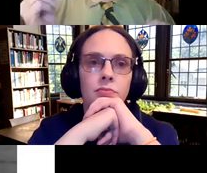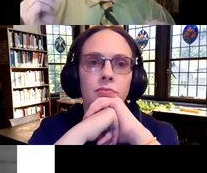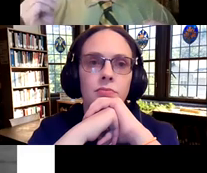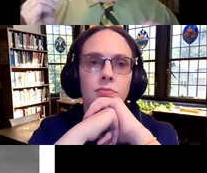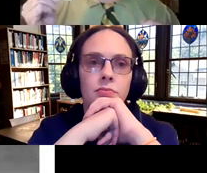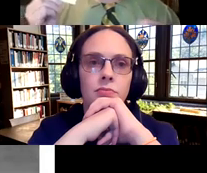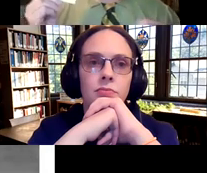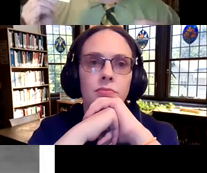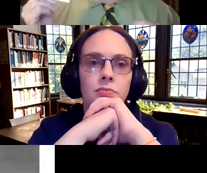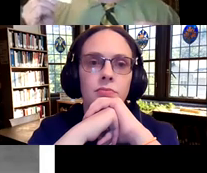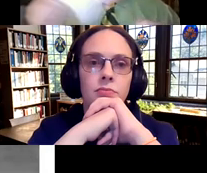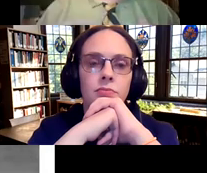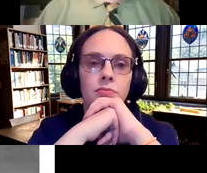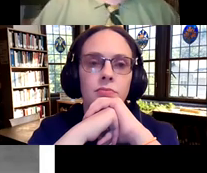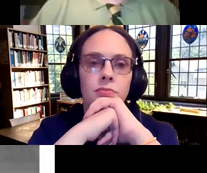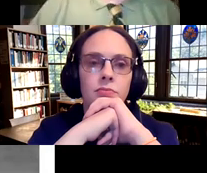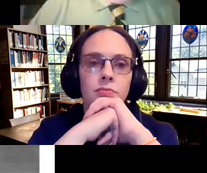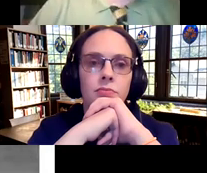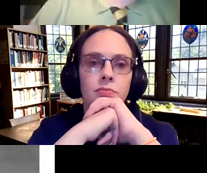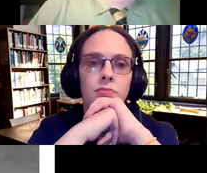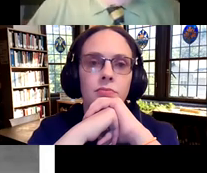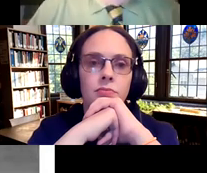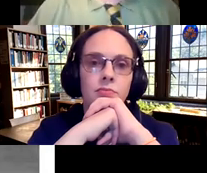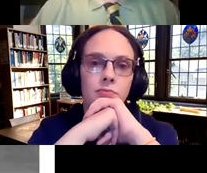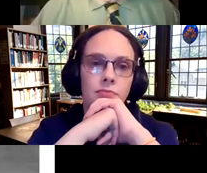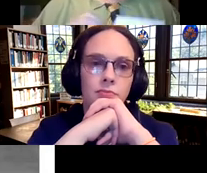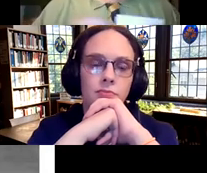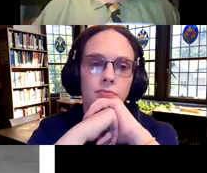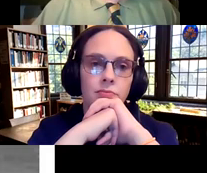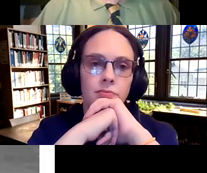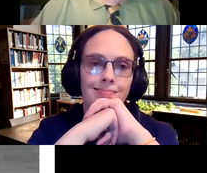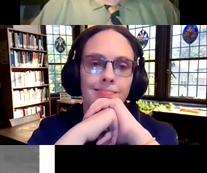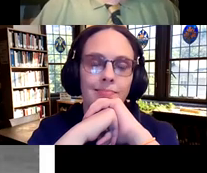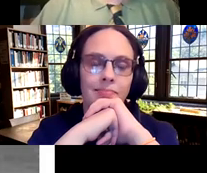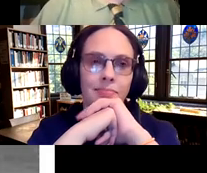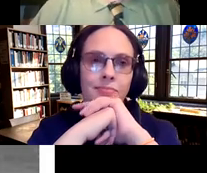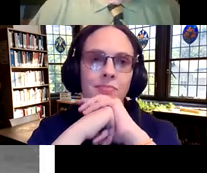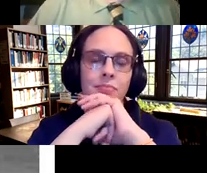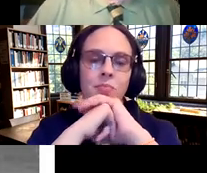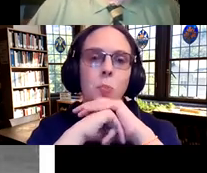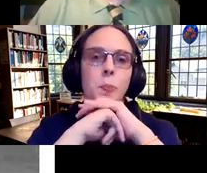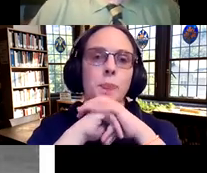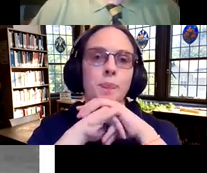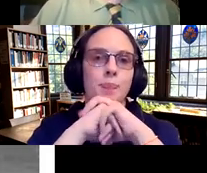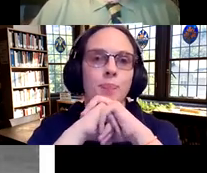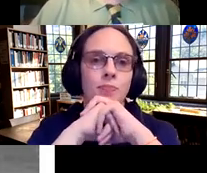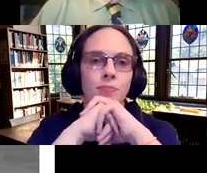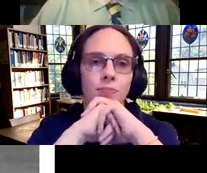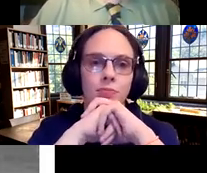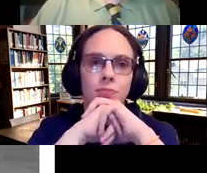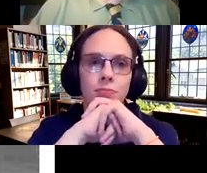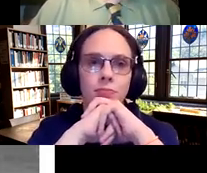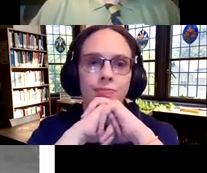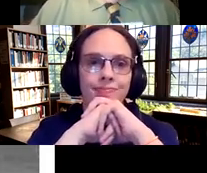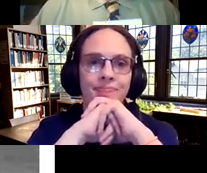you were, you eventually would be kicked out. This is graduation. Students having come down College